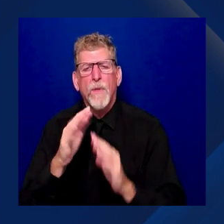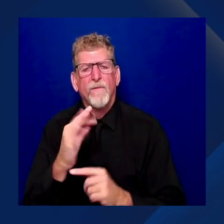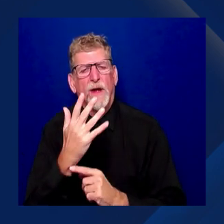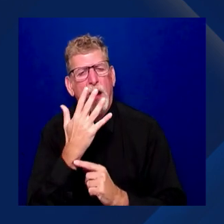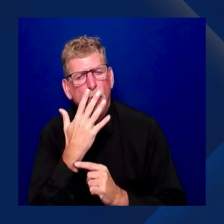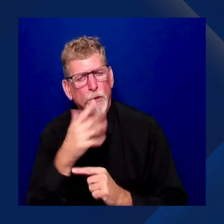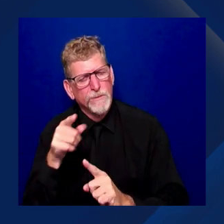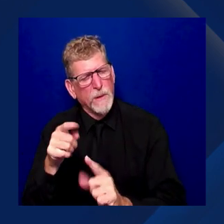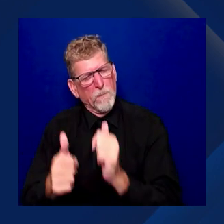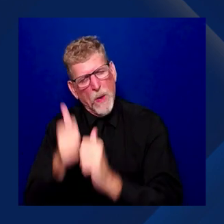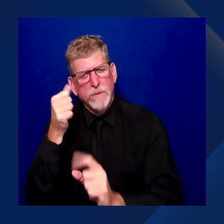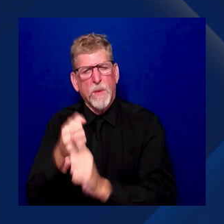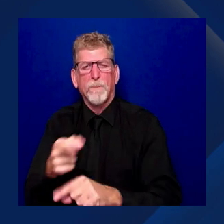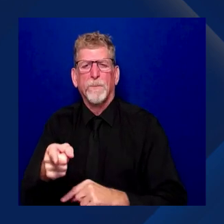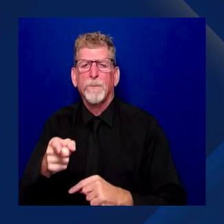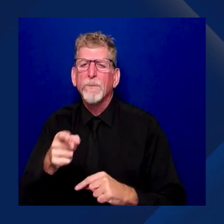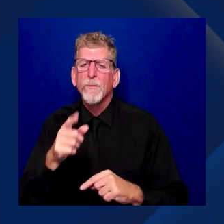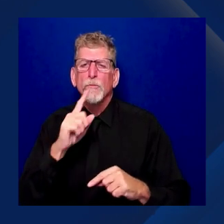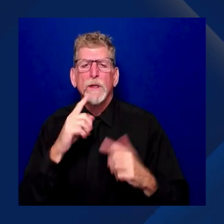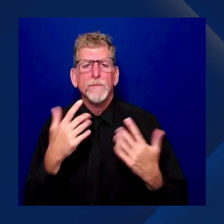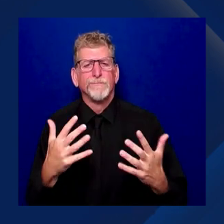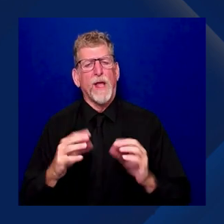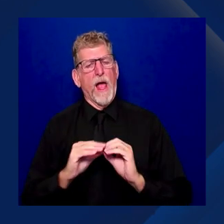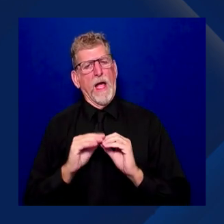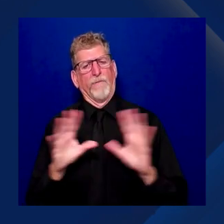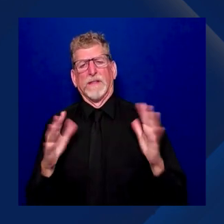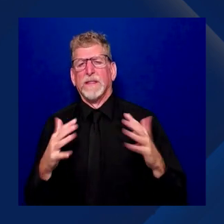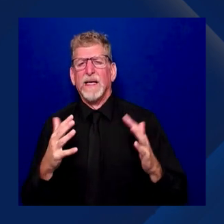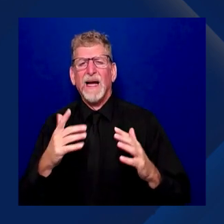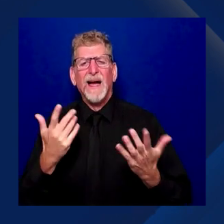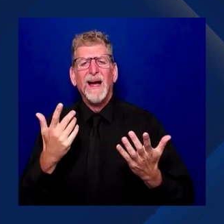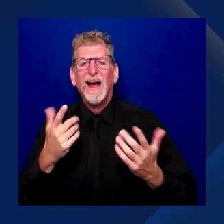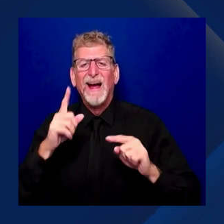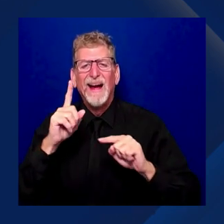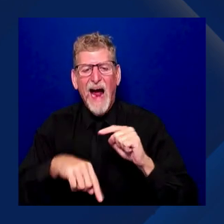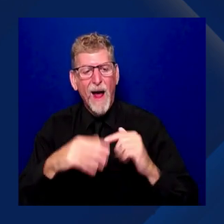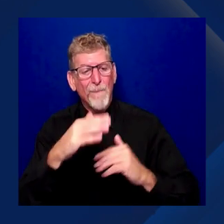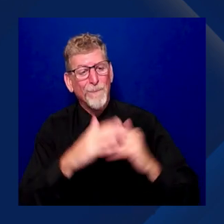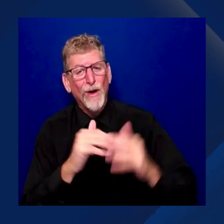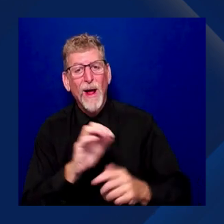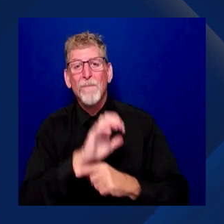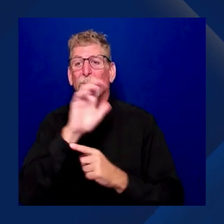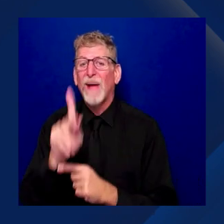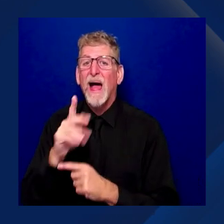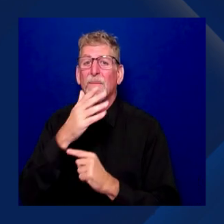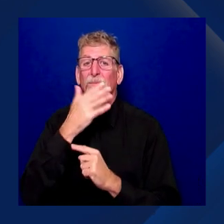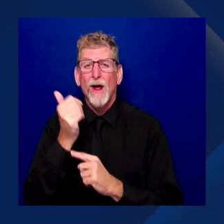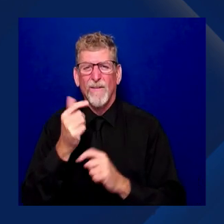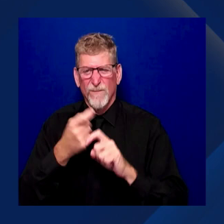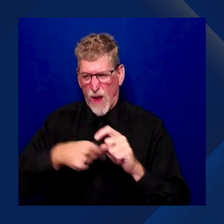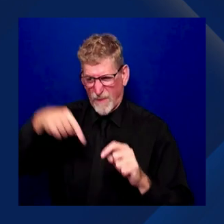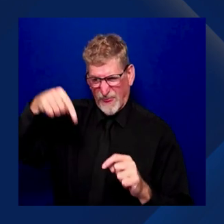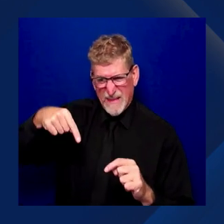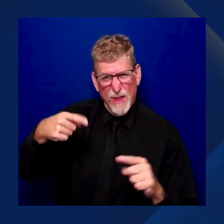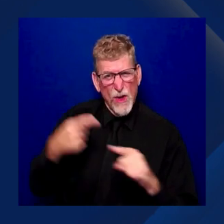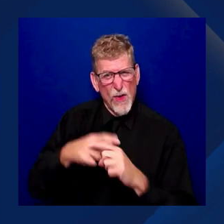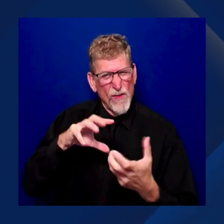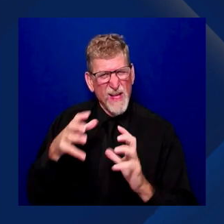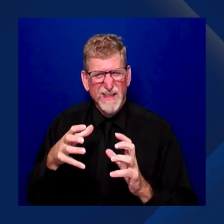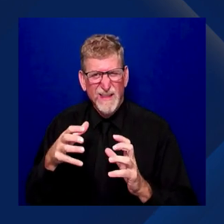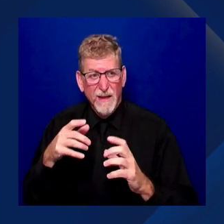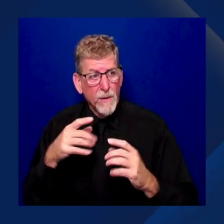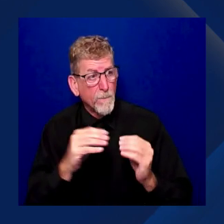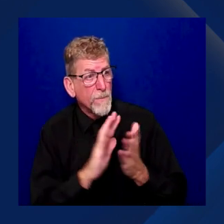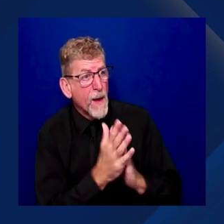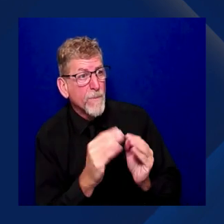cannot build back from this crisis stronger and fairer if we leave mothers behind. This is a priority